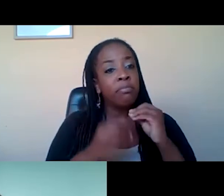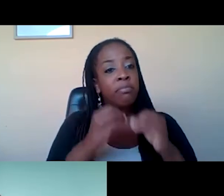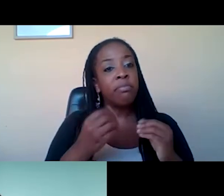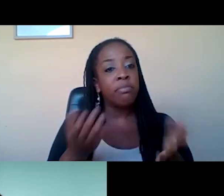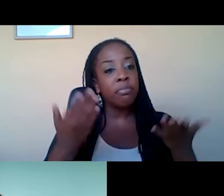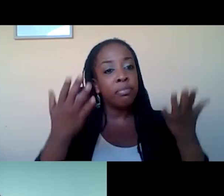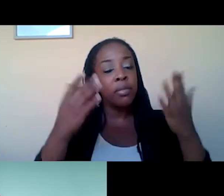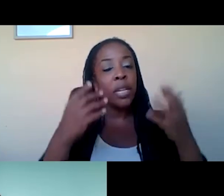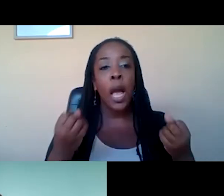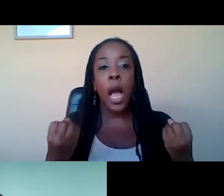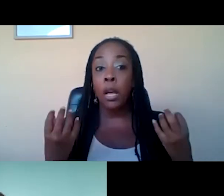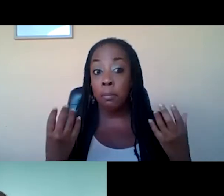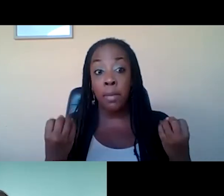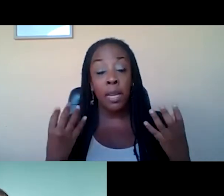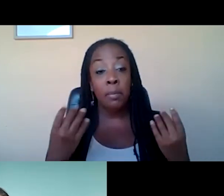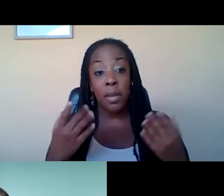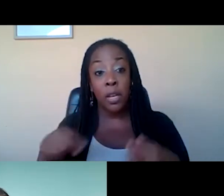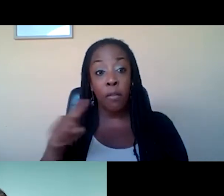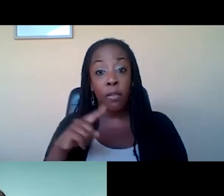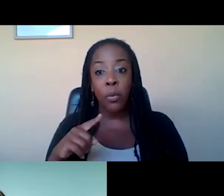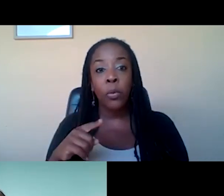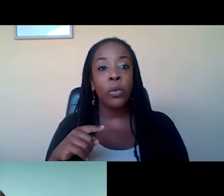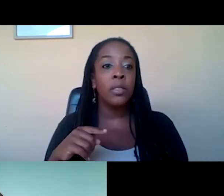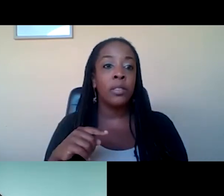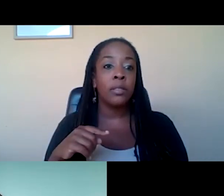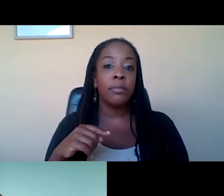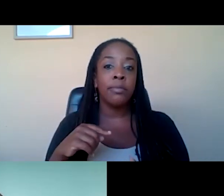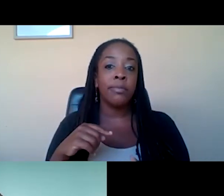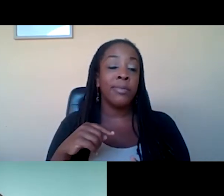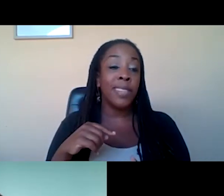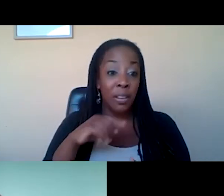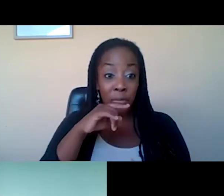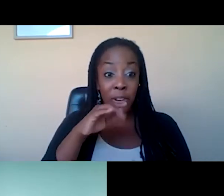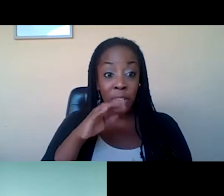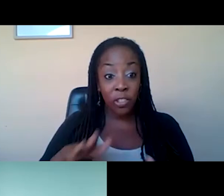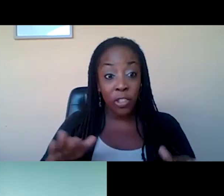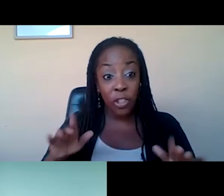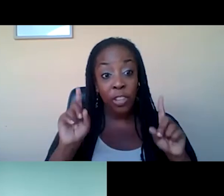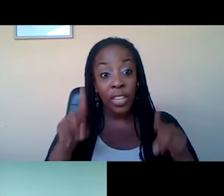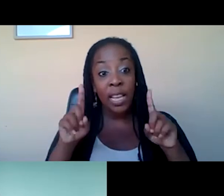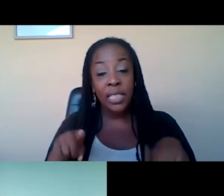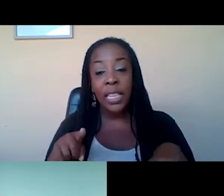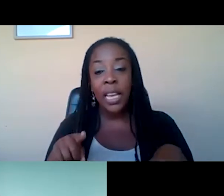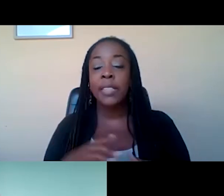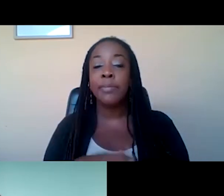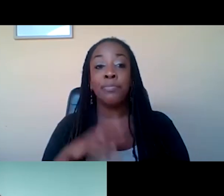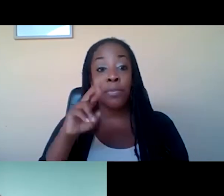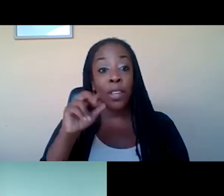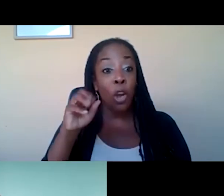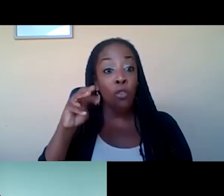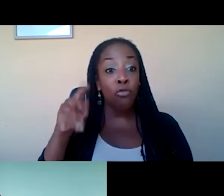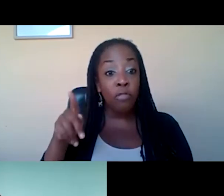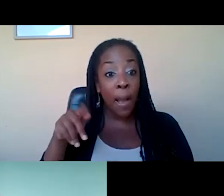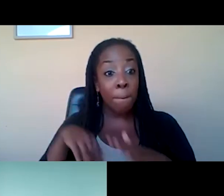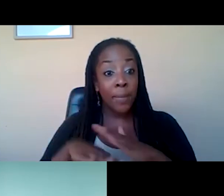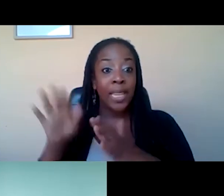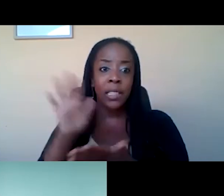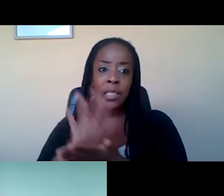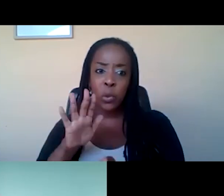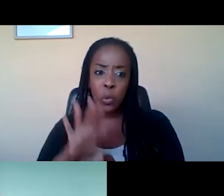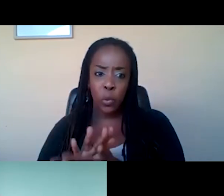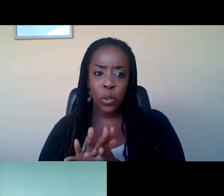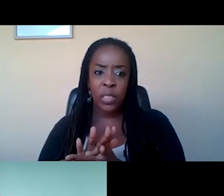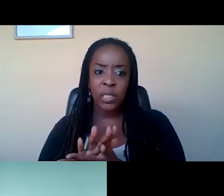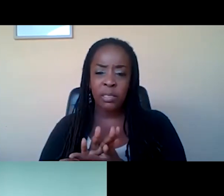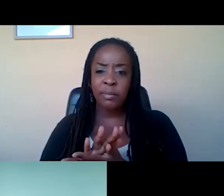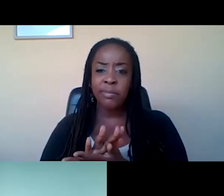persons and for the kids that go there. Ramp in Schools program, we have done a number of ramps in schools,